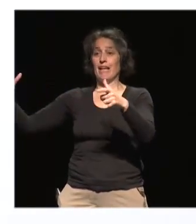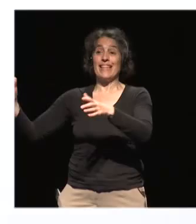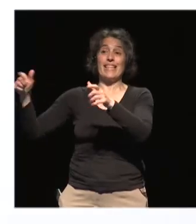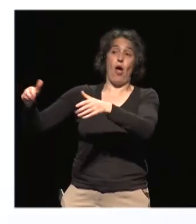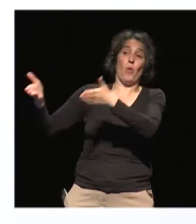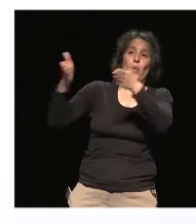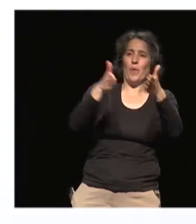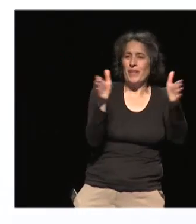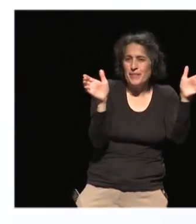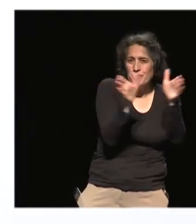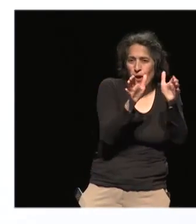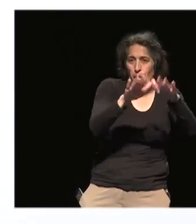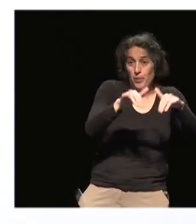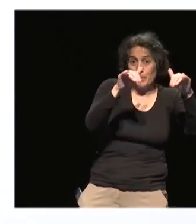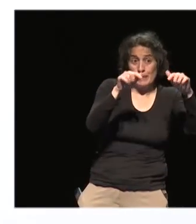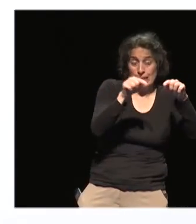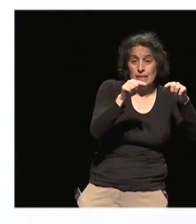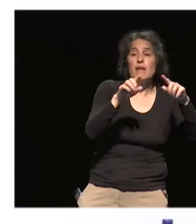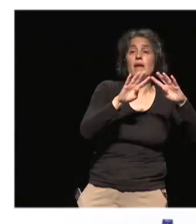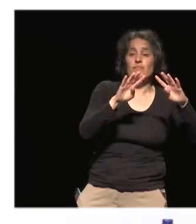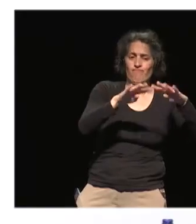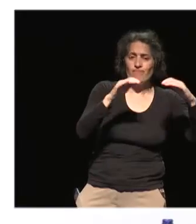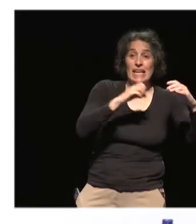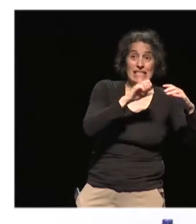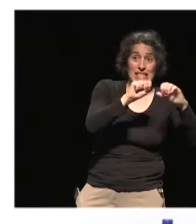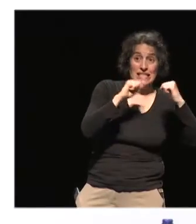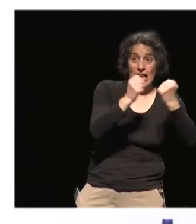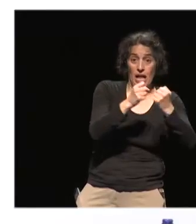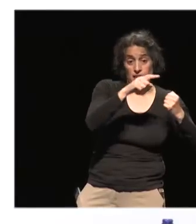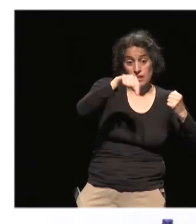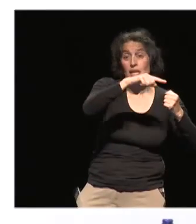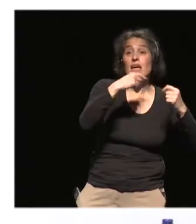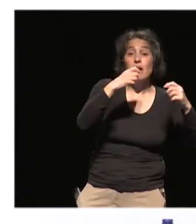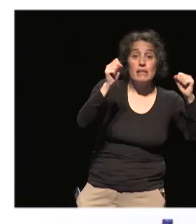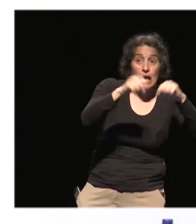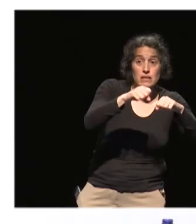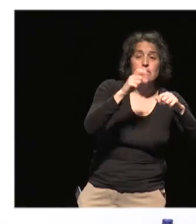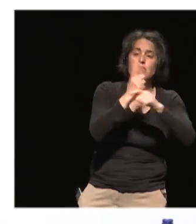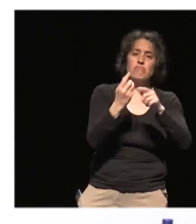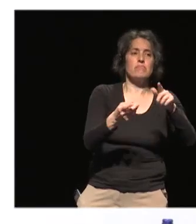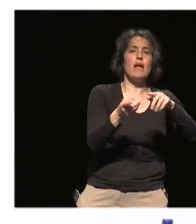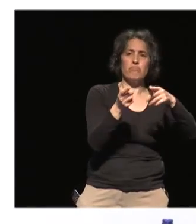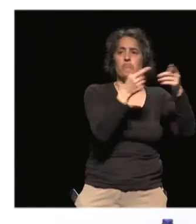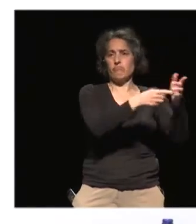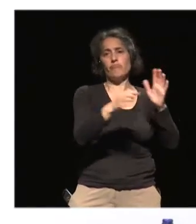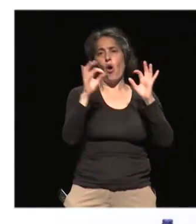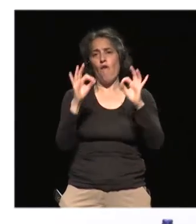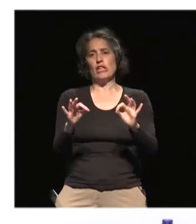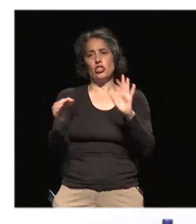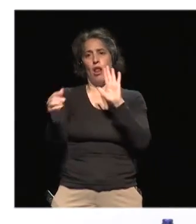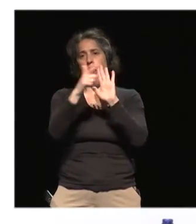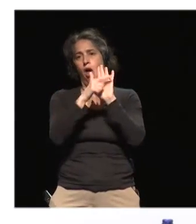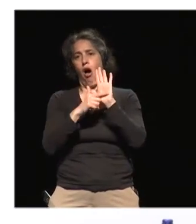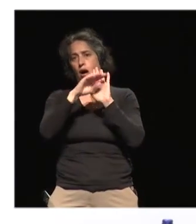officially, then it will go to the President for assent and it becomes law. I'm painting this deliberately because then some of the challenges, of course, facing